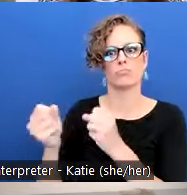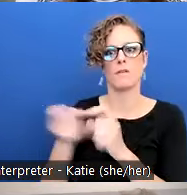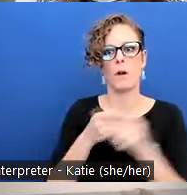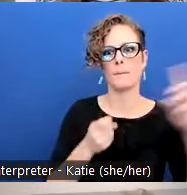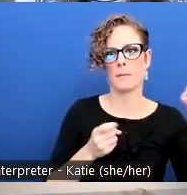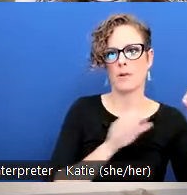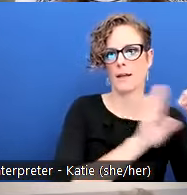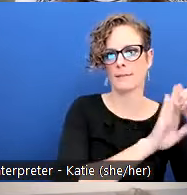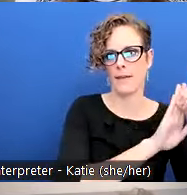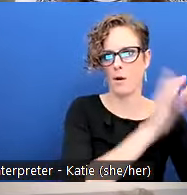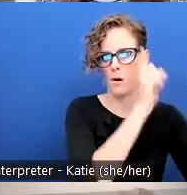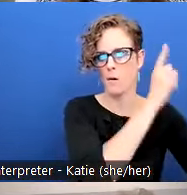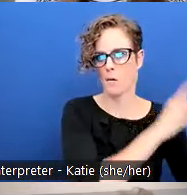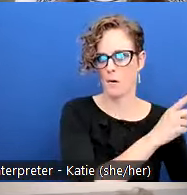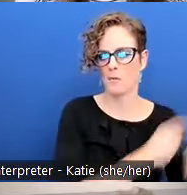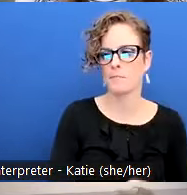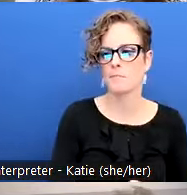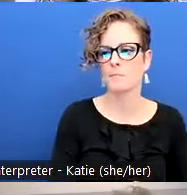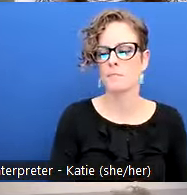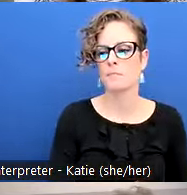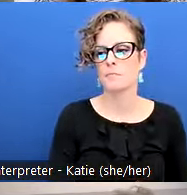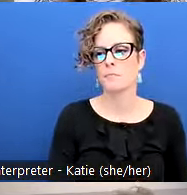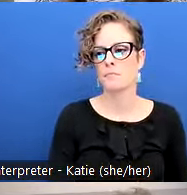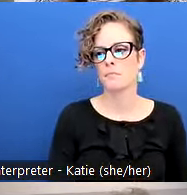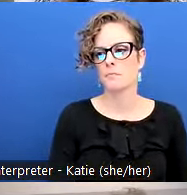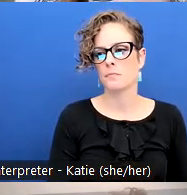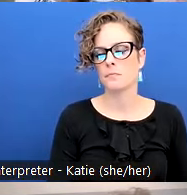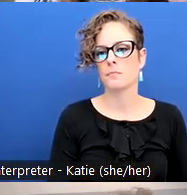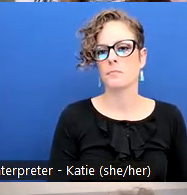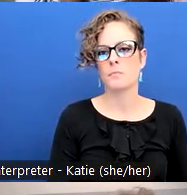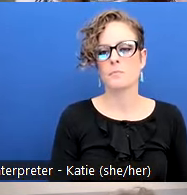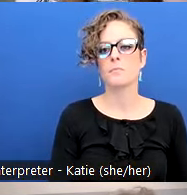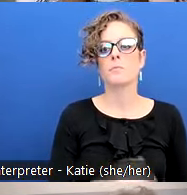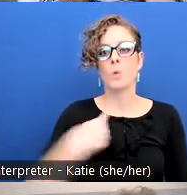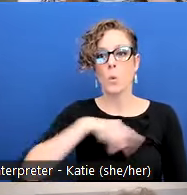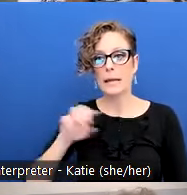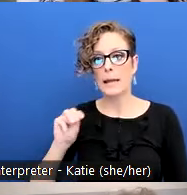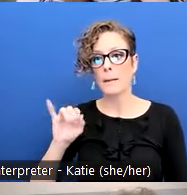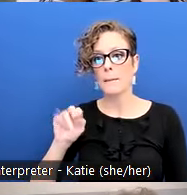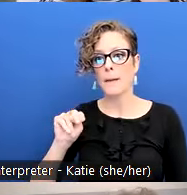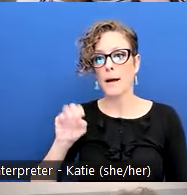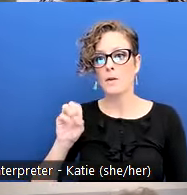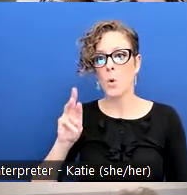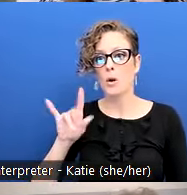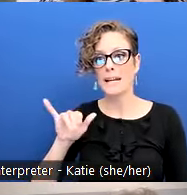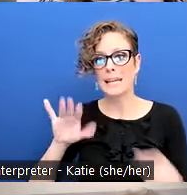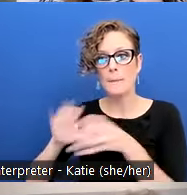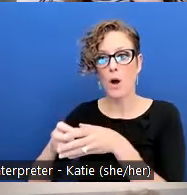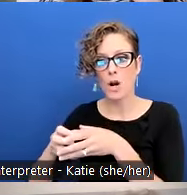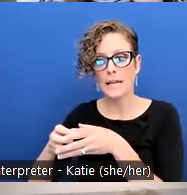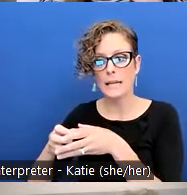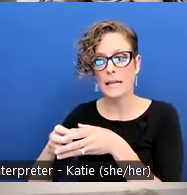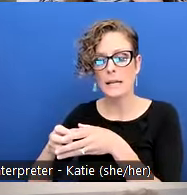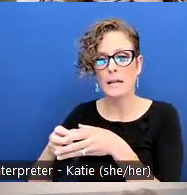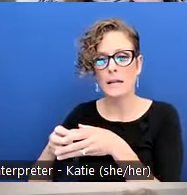agenda. As often happens, as the minority party, one of the tools that is available to